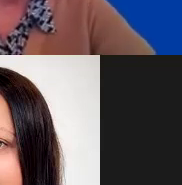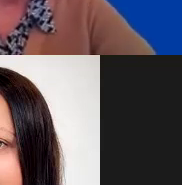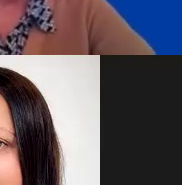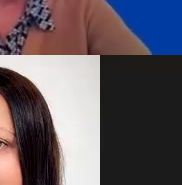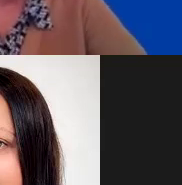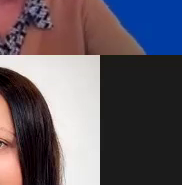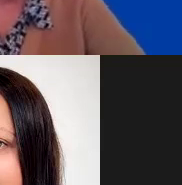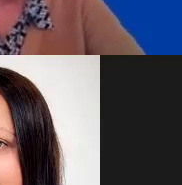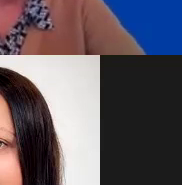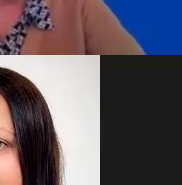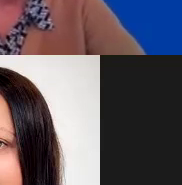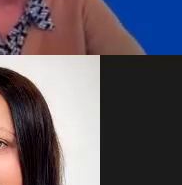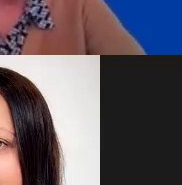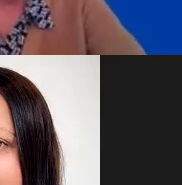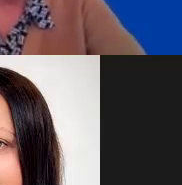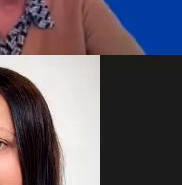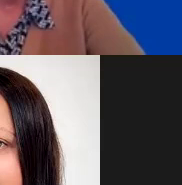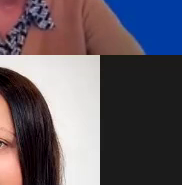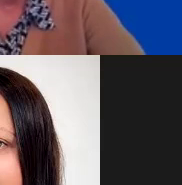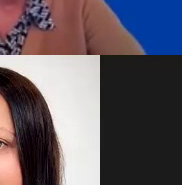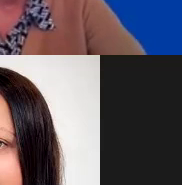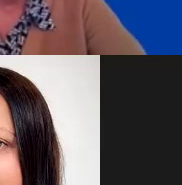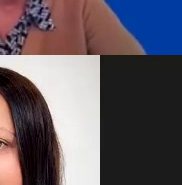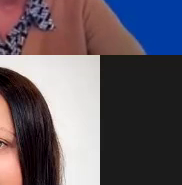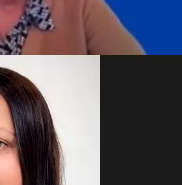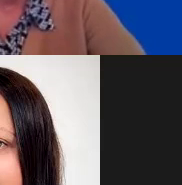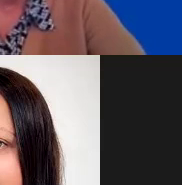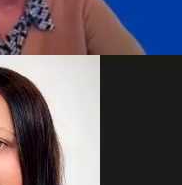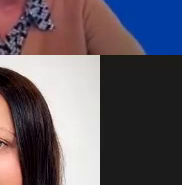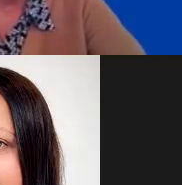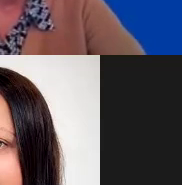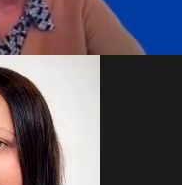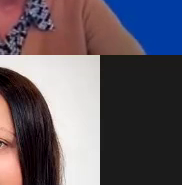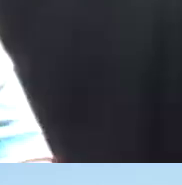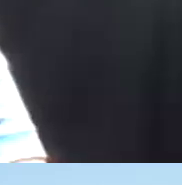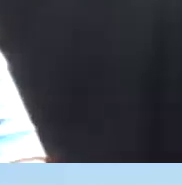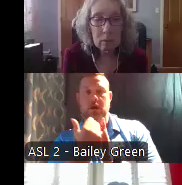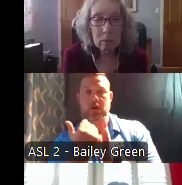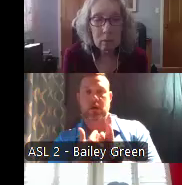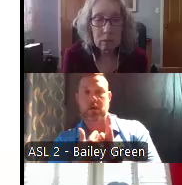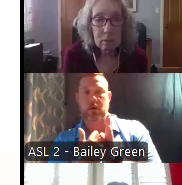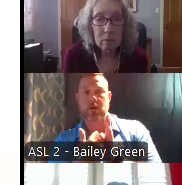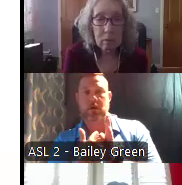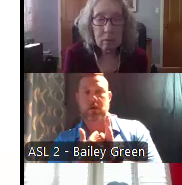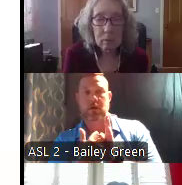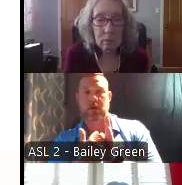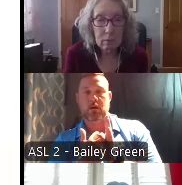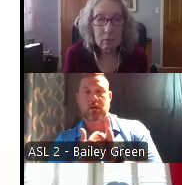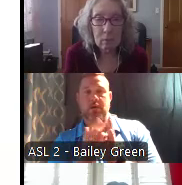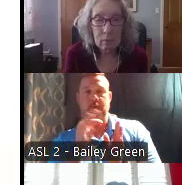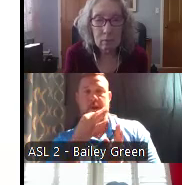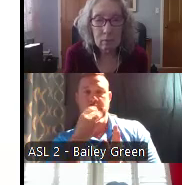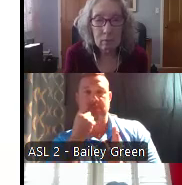and next, we'll move to our next item on the agenda, which is the Master Plan